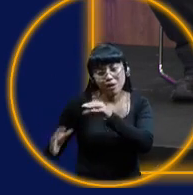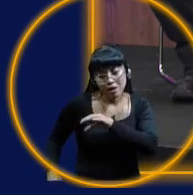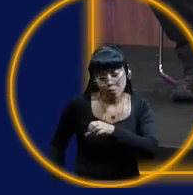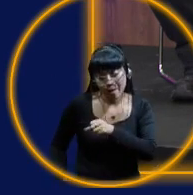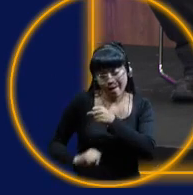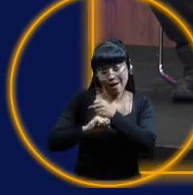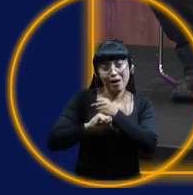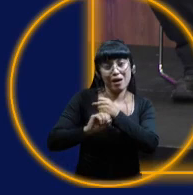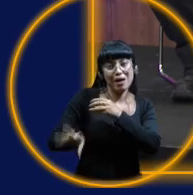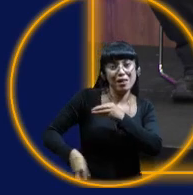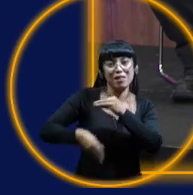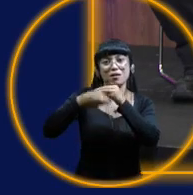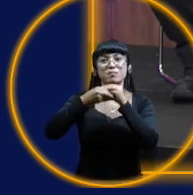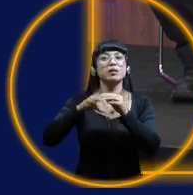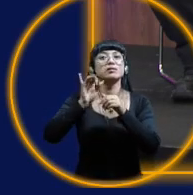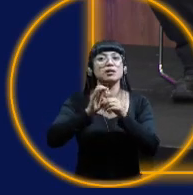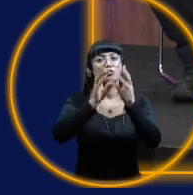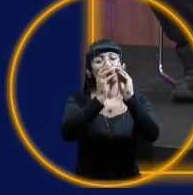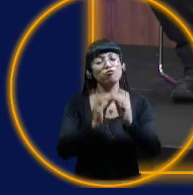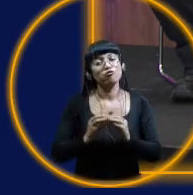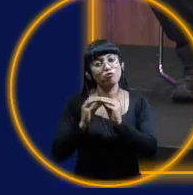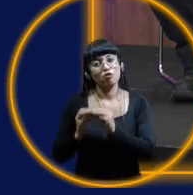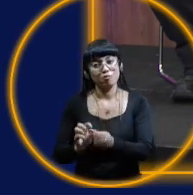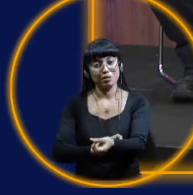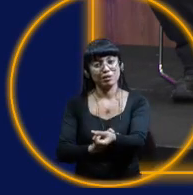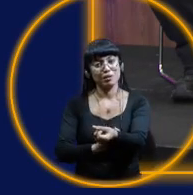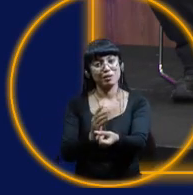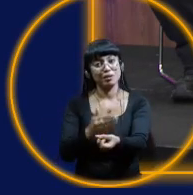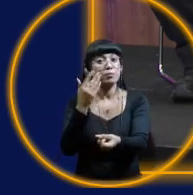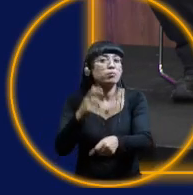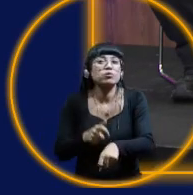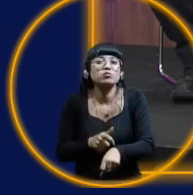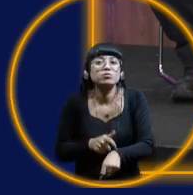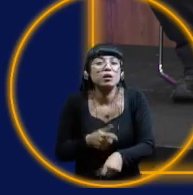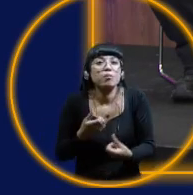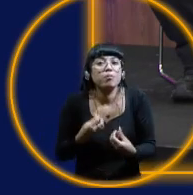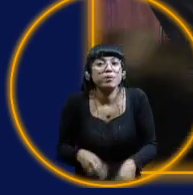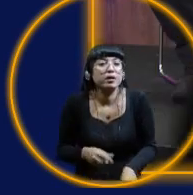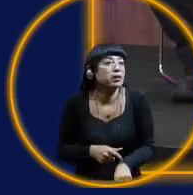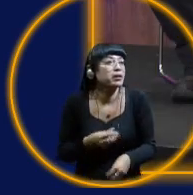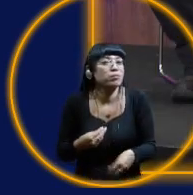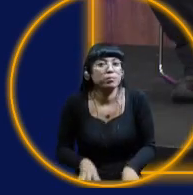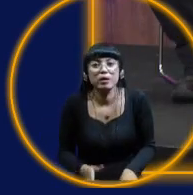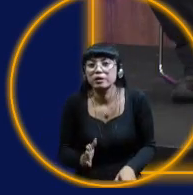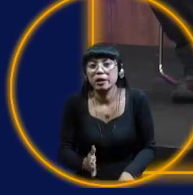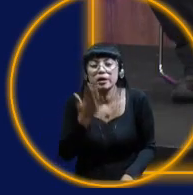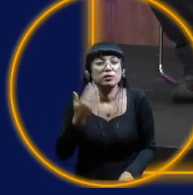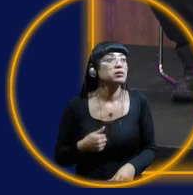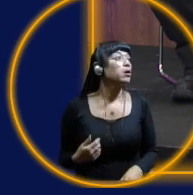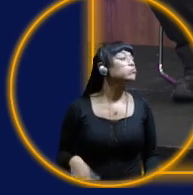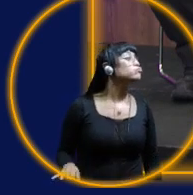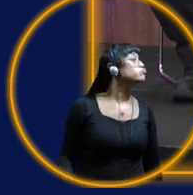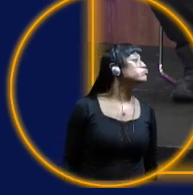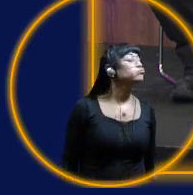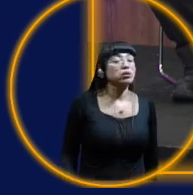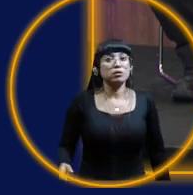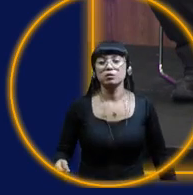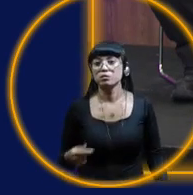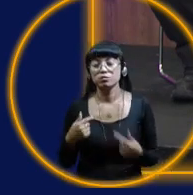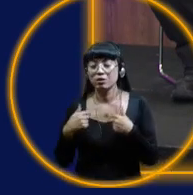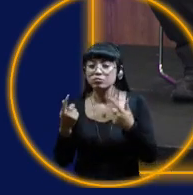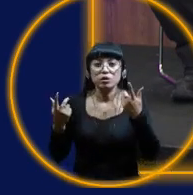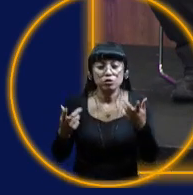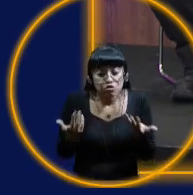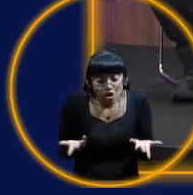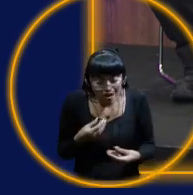the, if you're a procrastinator, not about how do I stop procrastinating, but how do I make it so that procrastinating